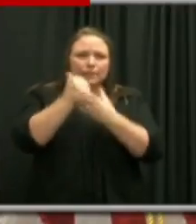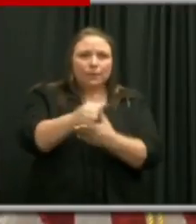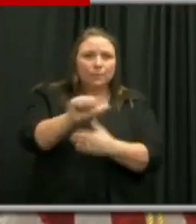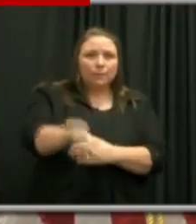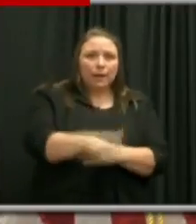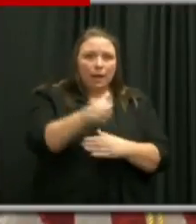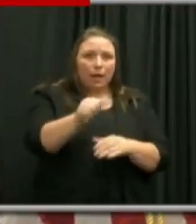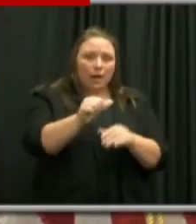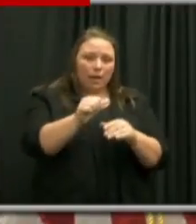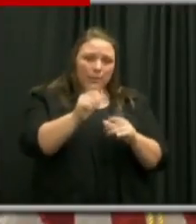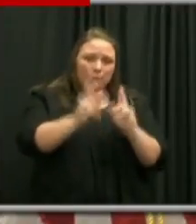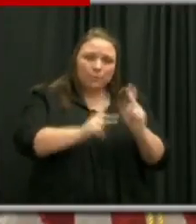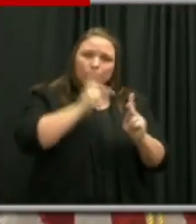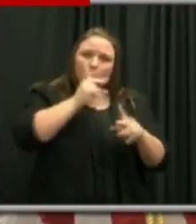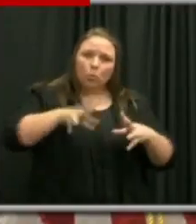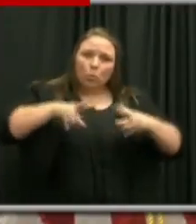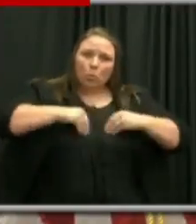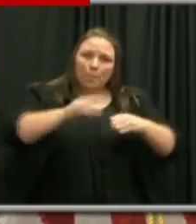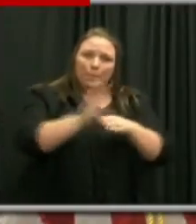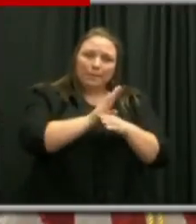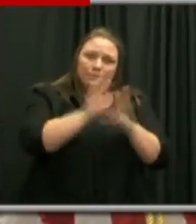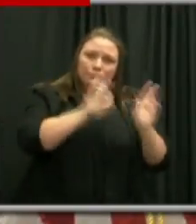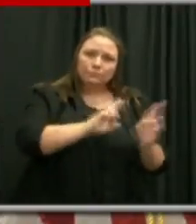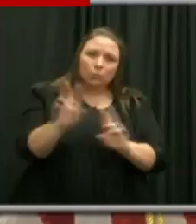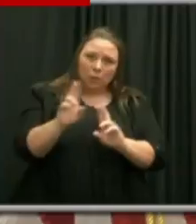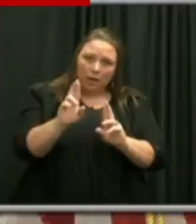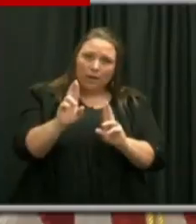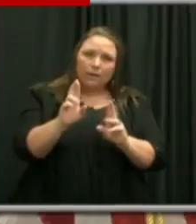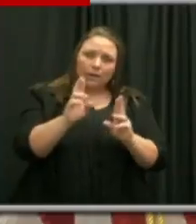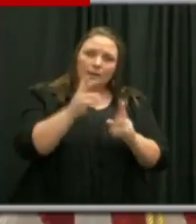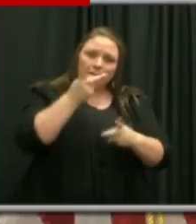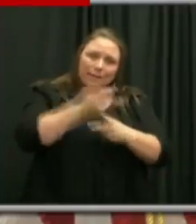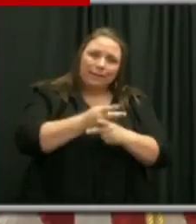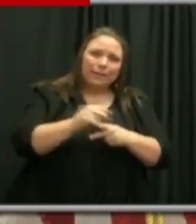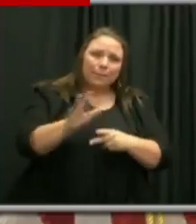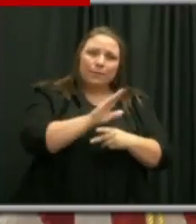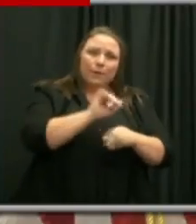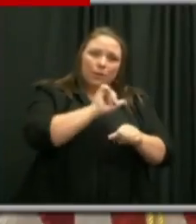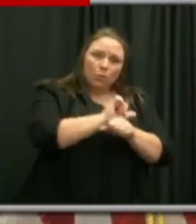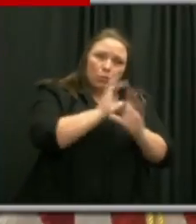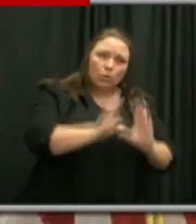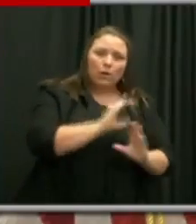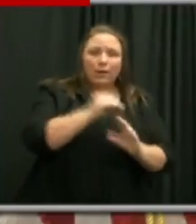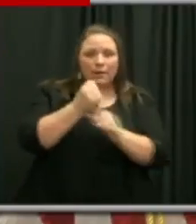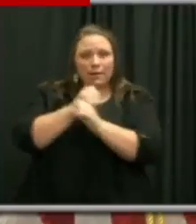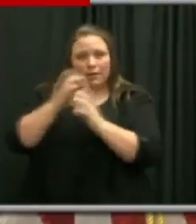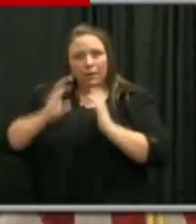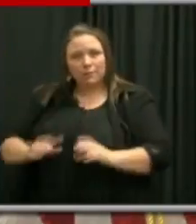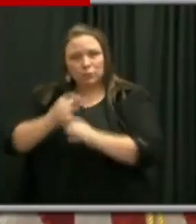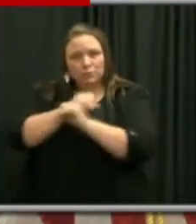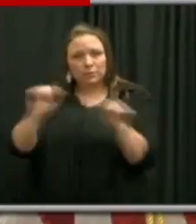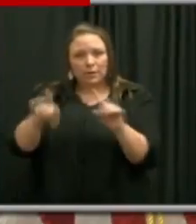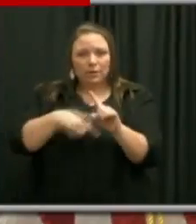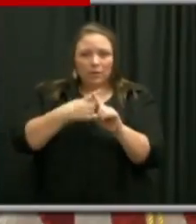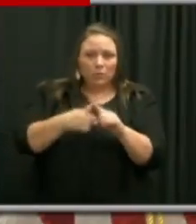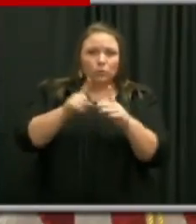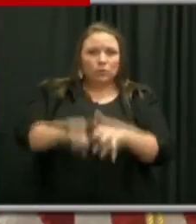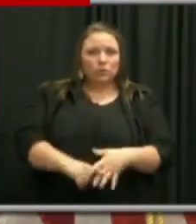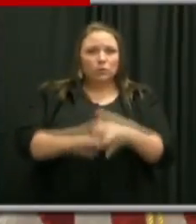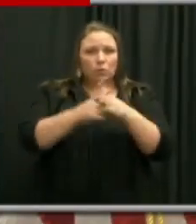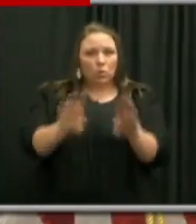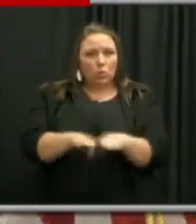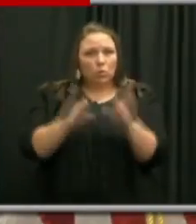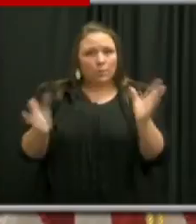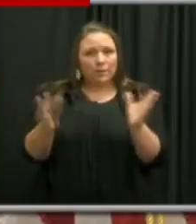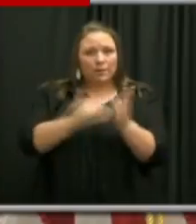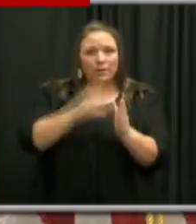Nashville employers better prepare to keep their employees and customers safe as we look forward to the phased reopening